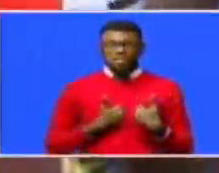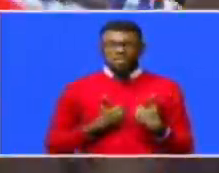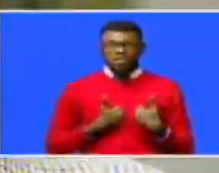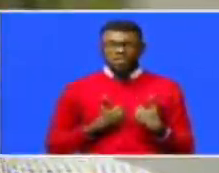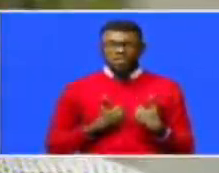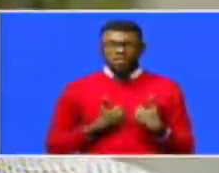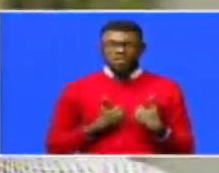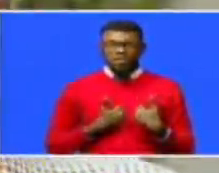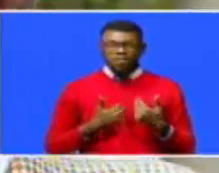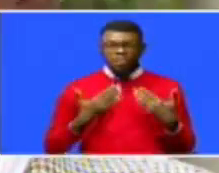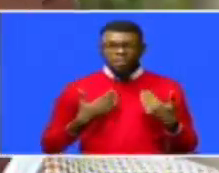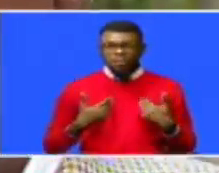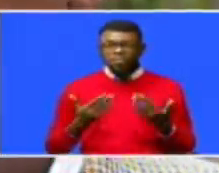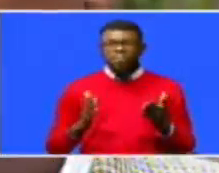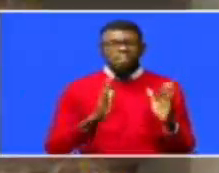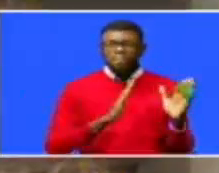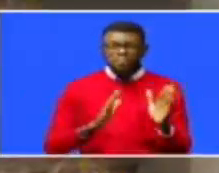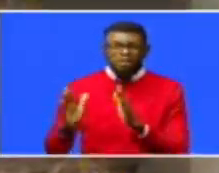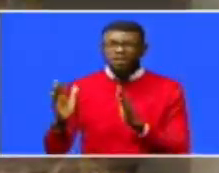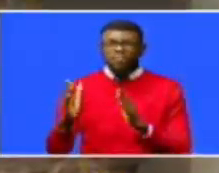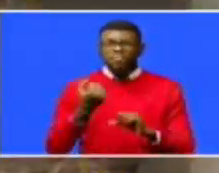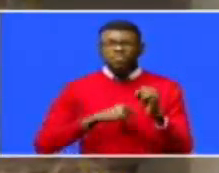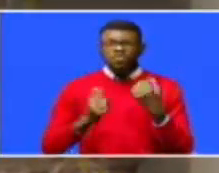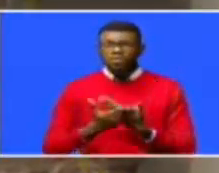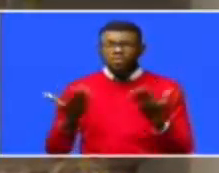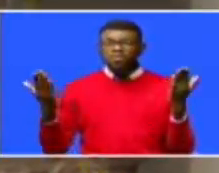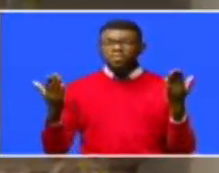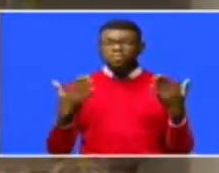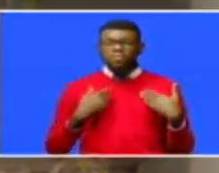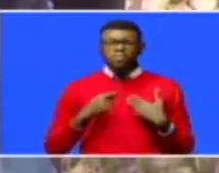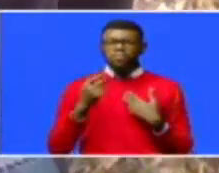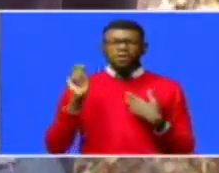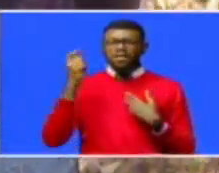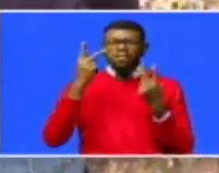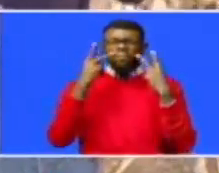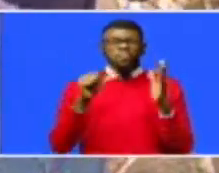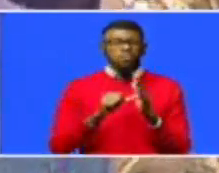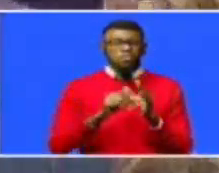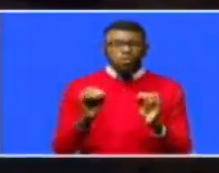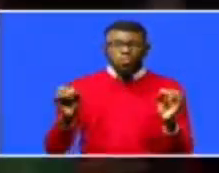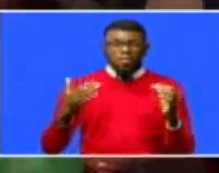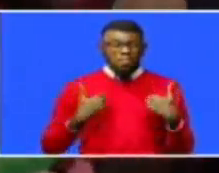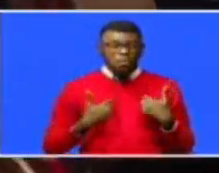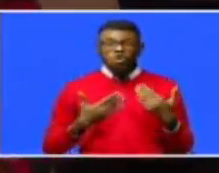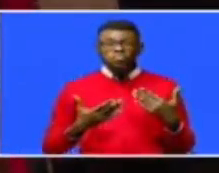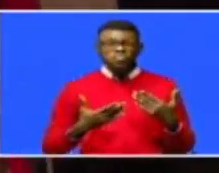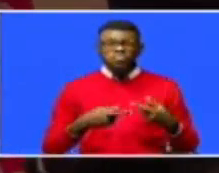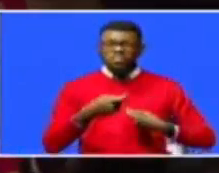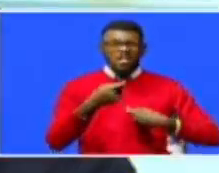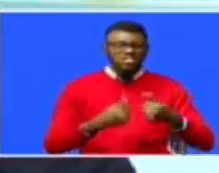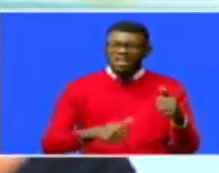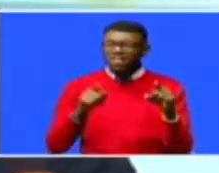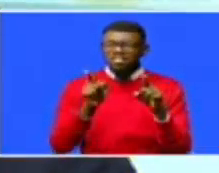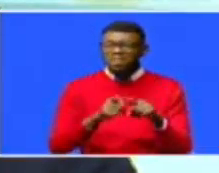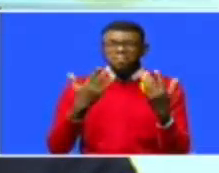People are prepared to do anything. Kenyans don't see this as a problem. Human beings being auctioned like goods on sale. We're